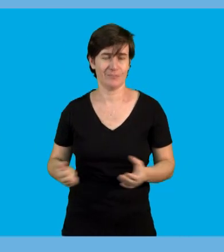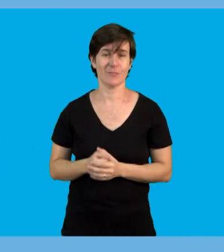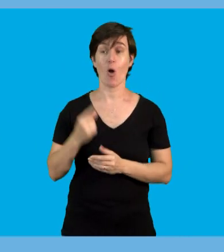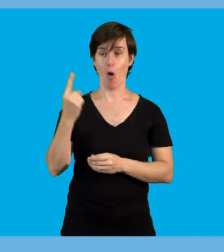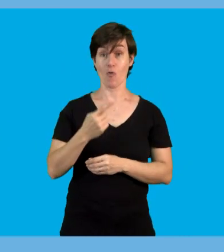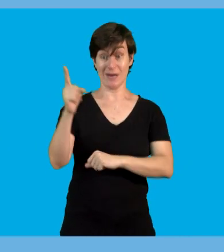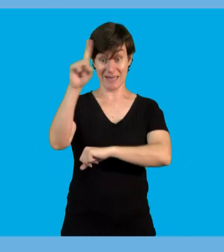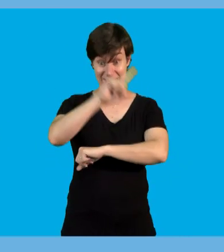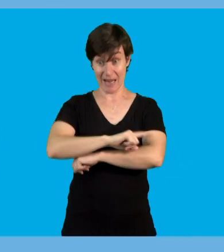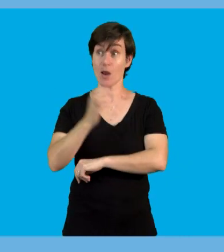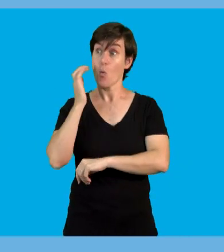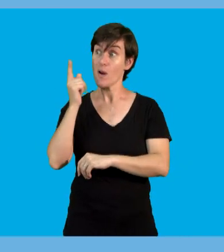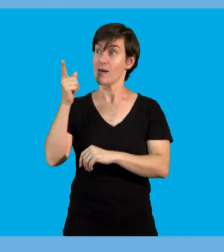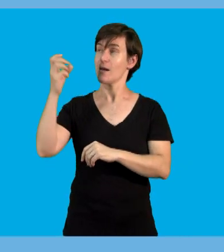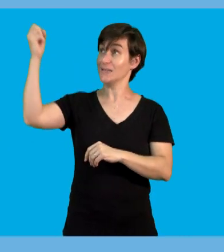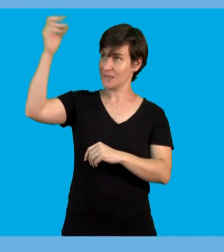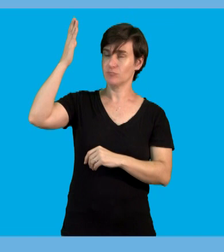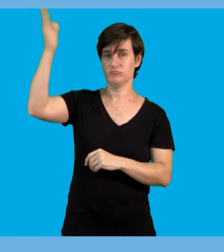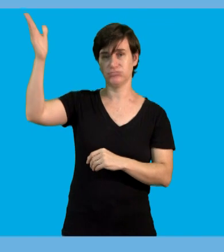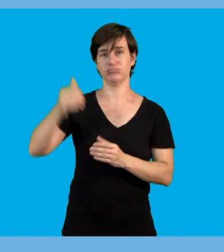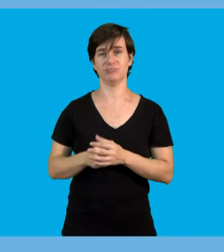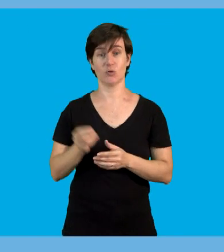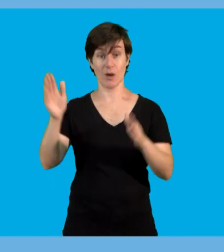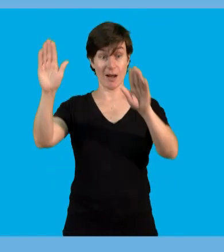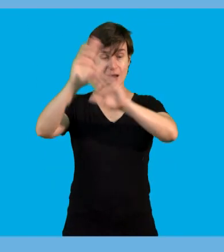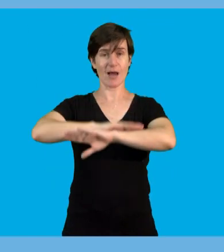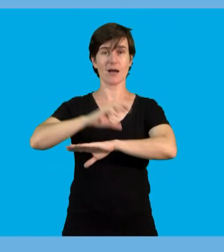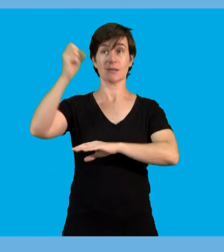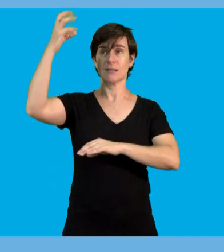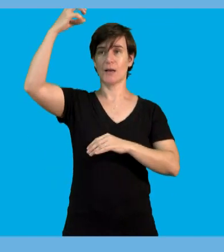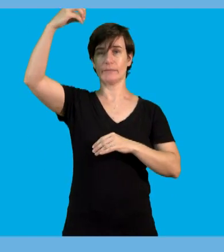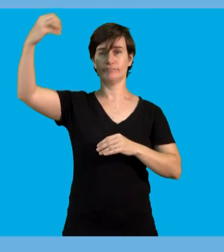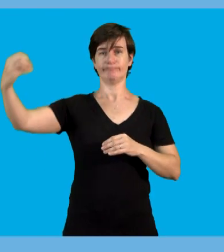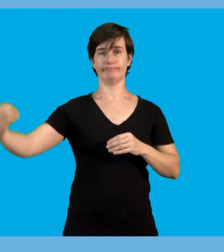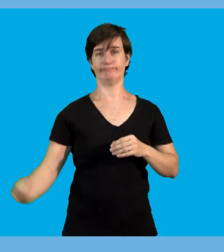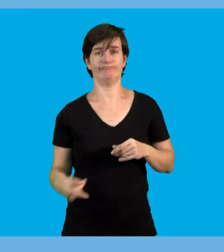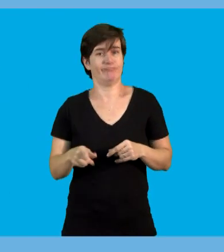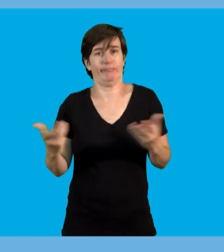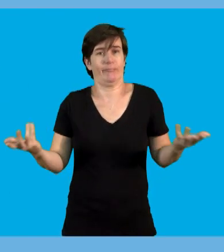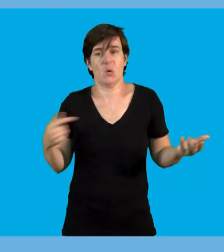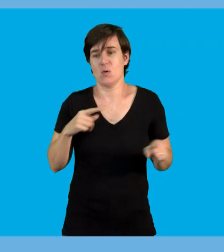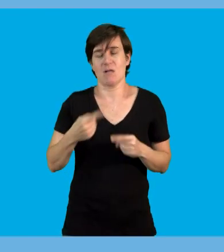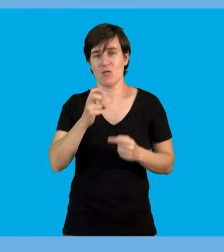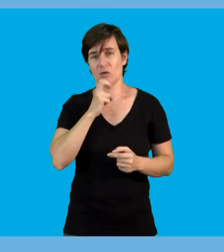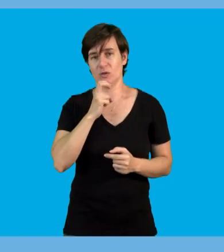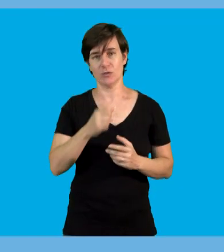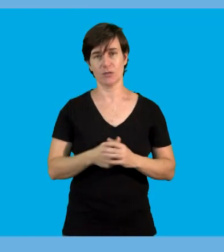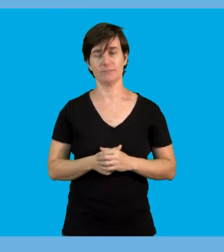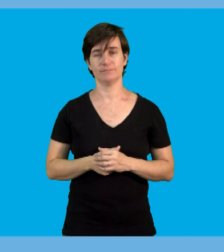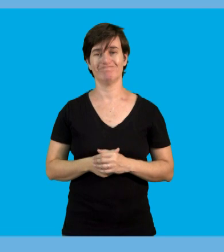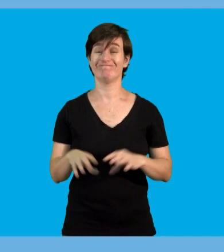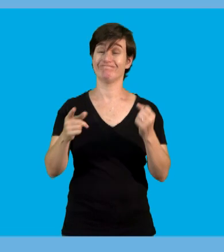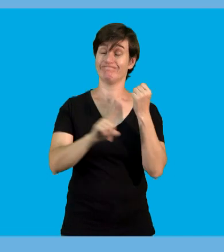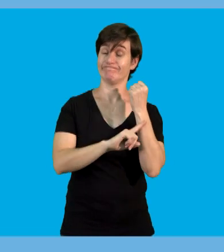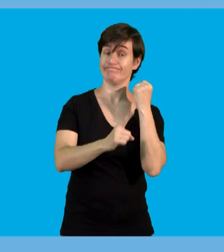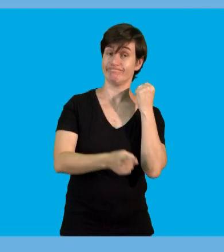generate the solar power only during the day, because once night comes, therefore we no longer have the sun that is going to be used to generate that